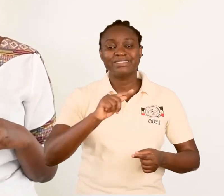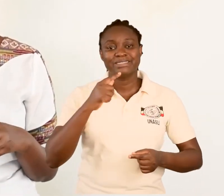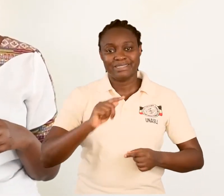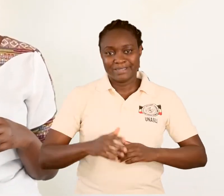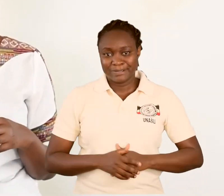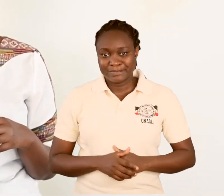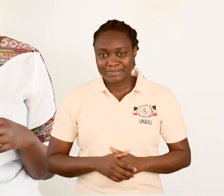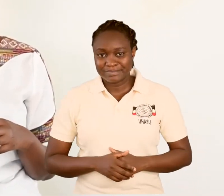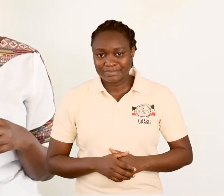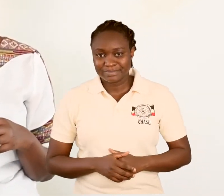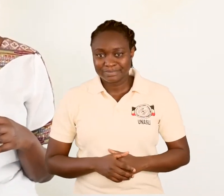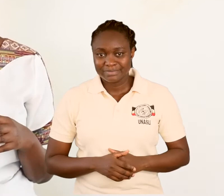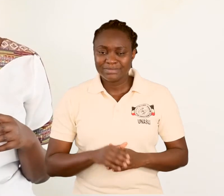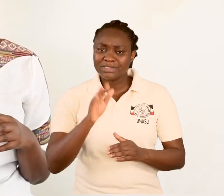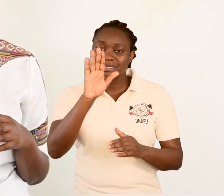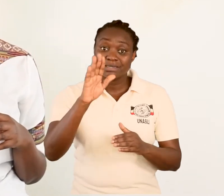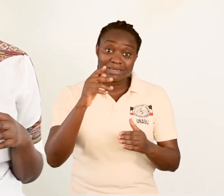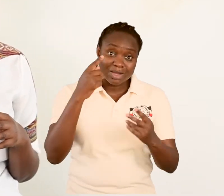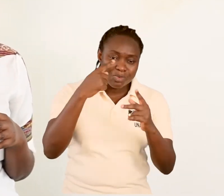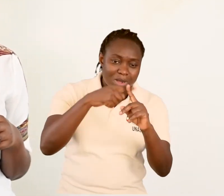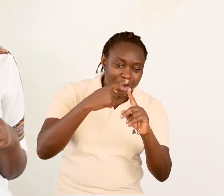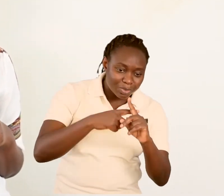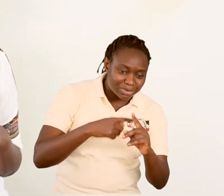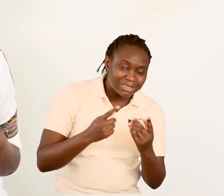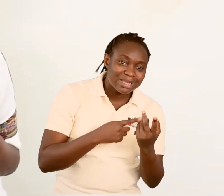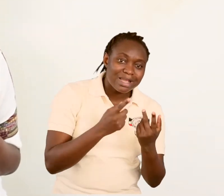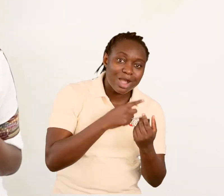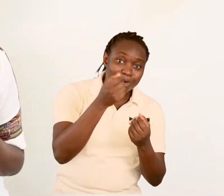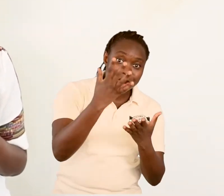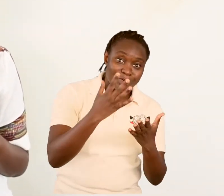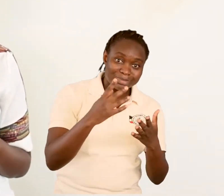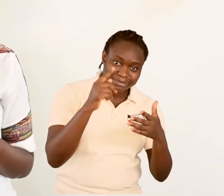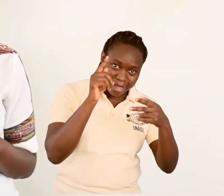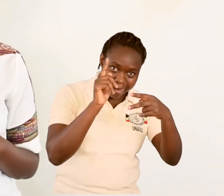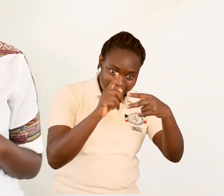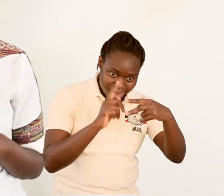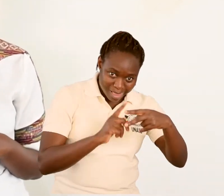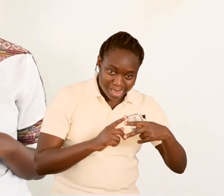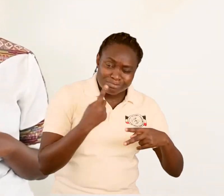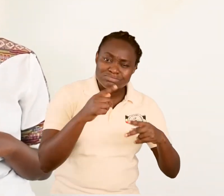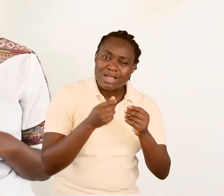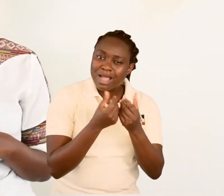Now count through your ticks one by one.